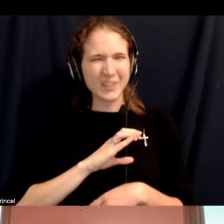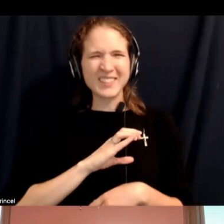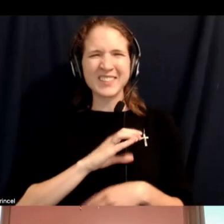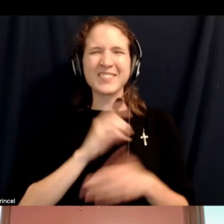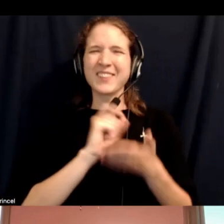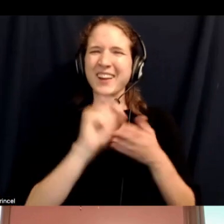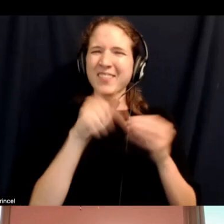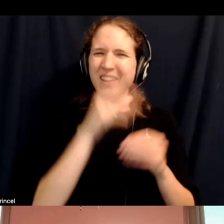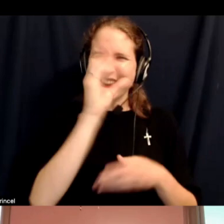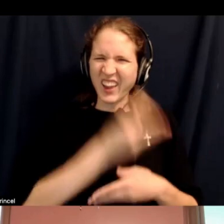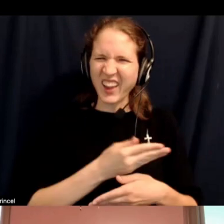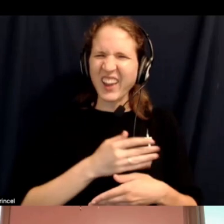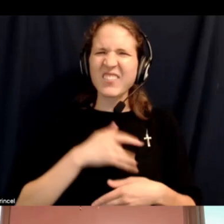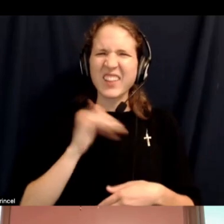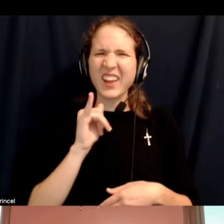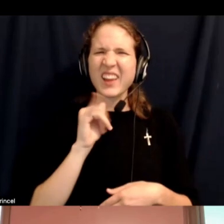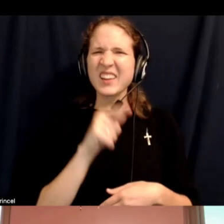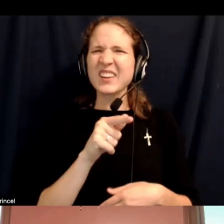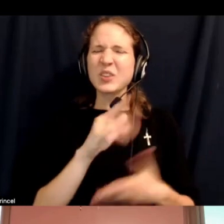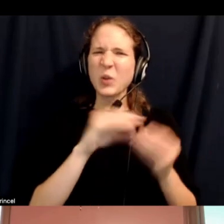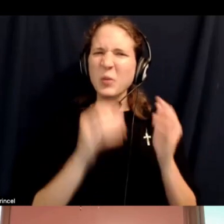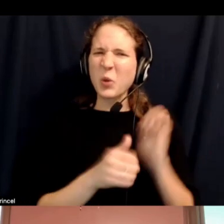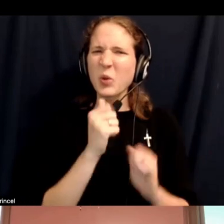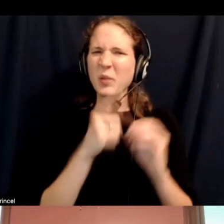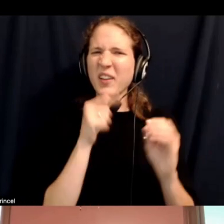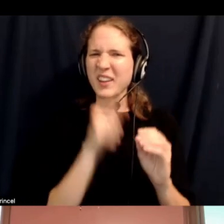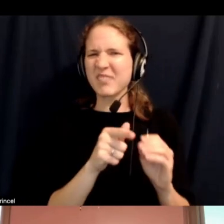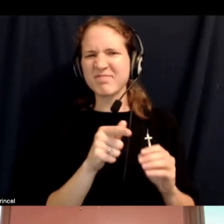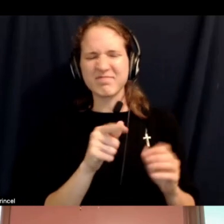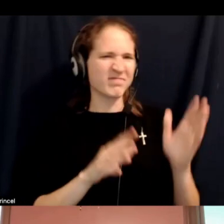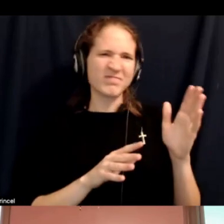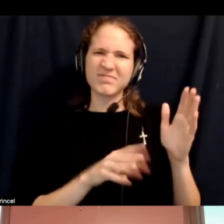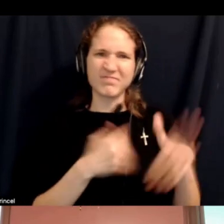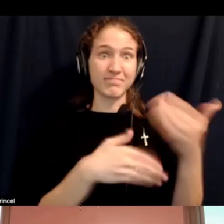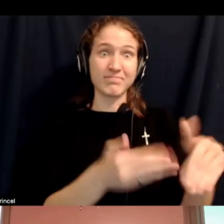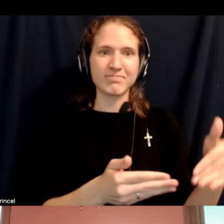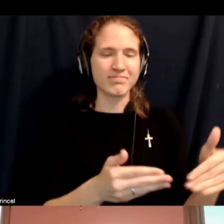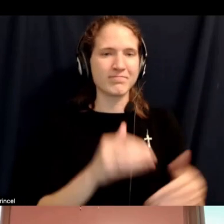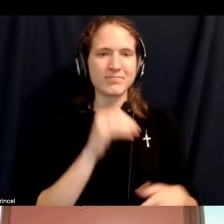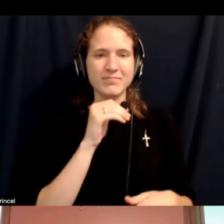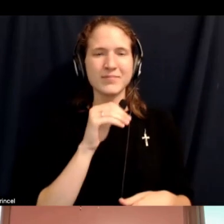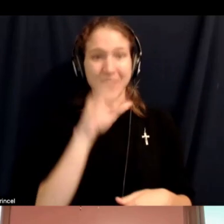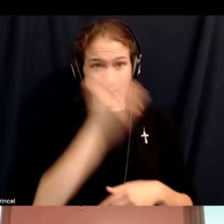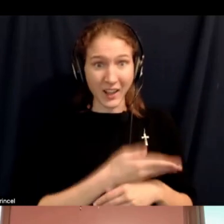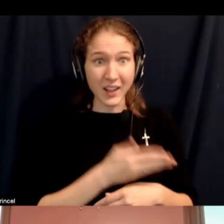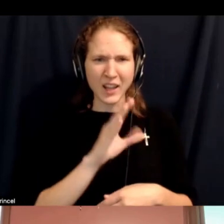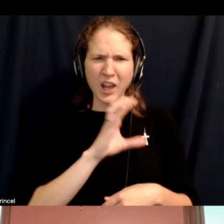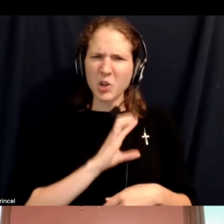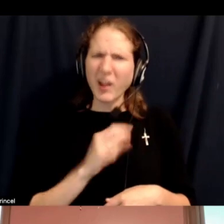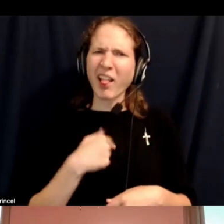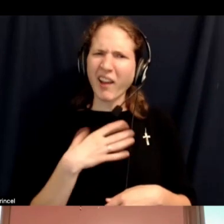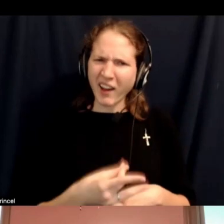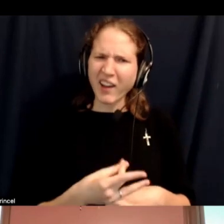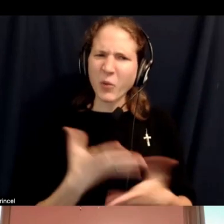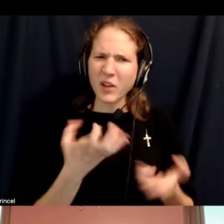and it felt as if he ran away with the story. And I wasn't done with him. It turns out that I was writing about what I